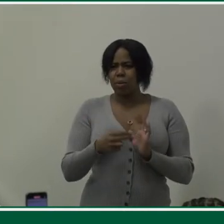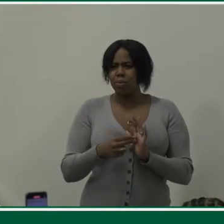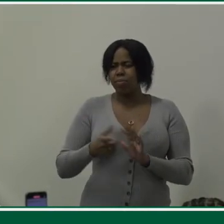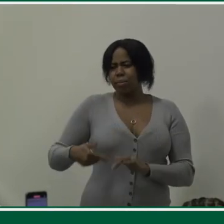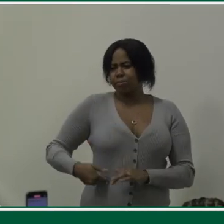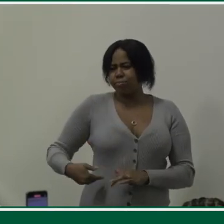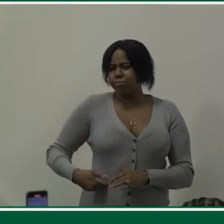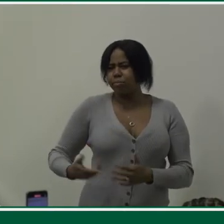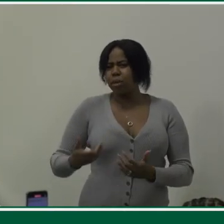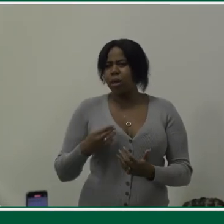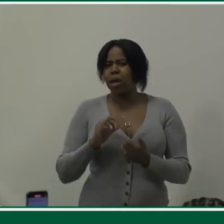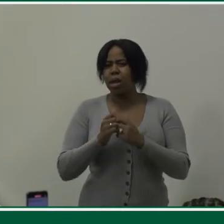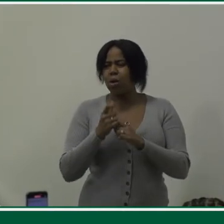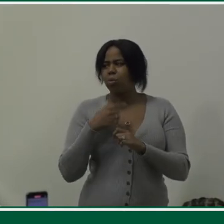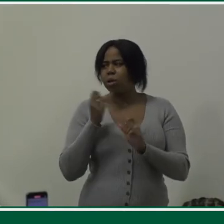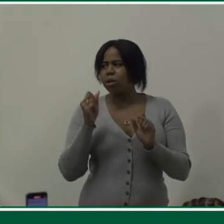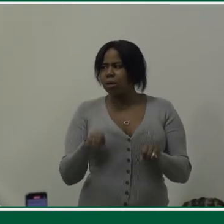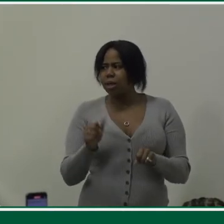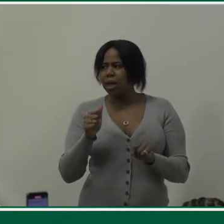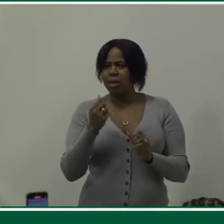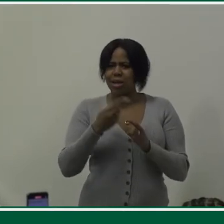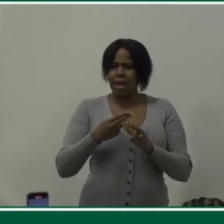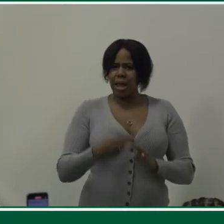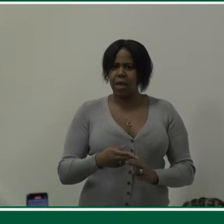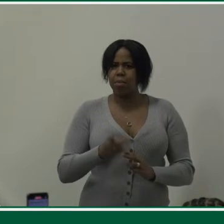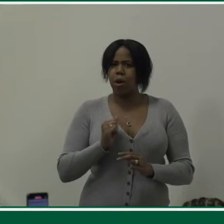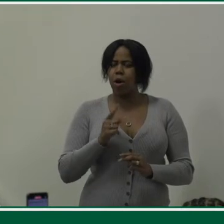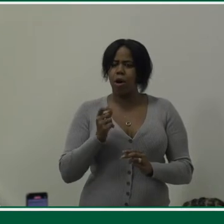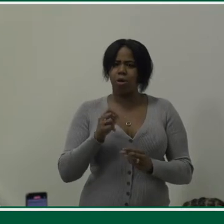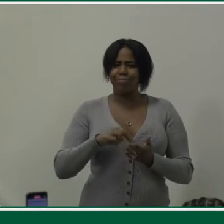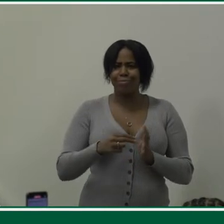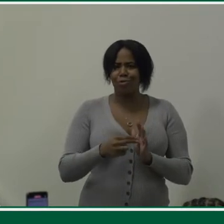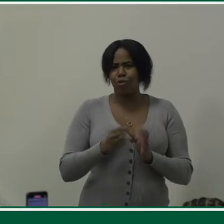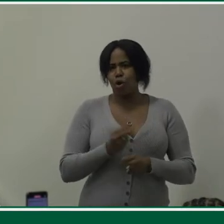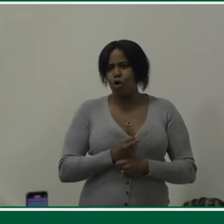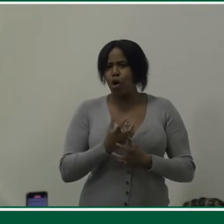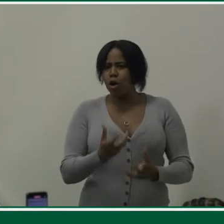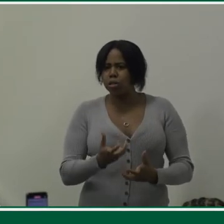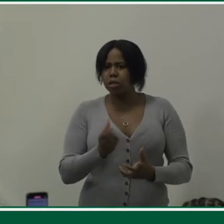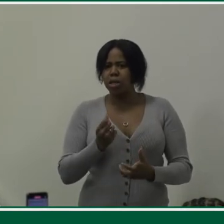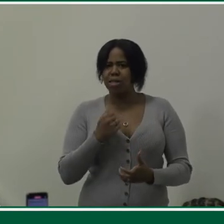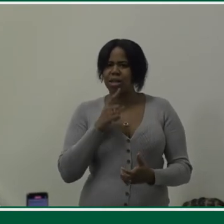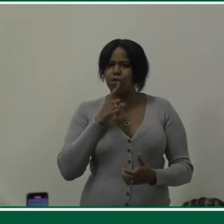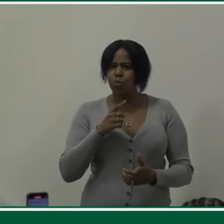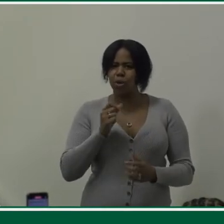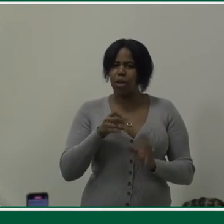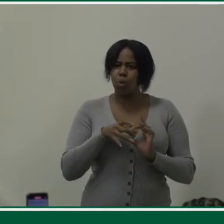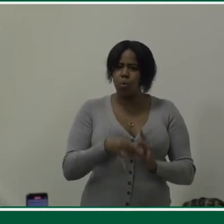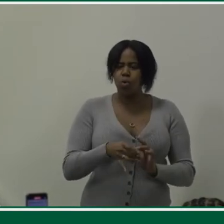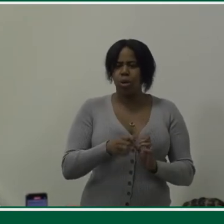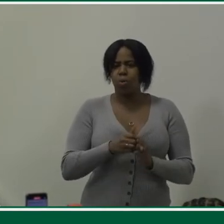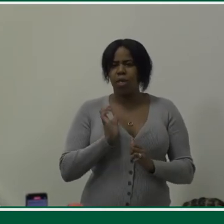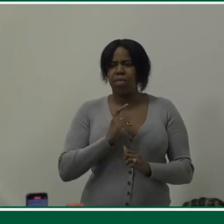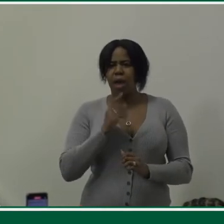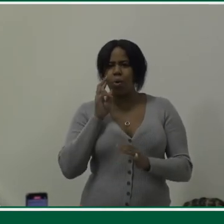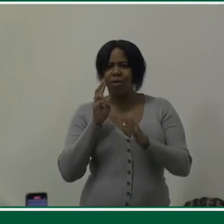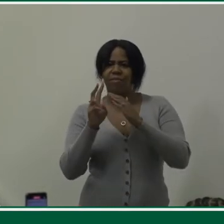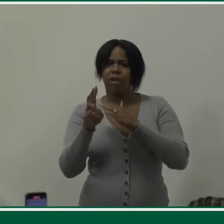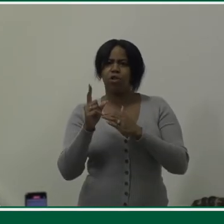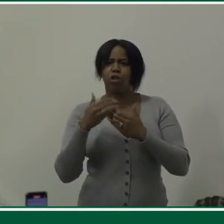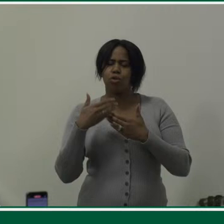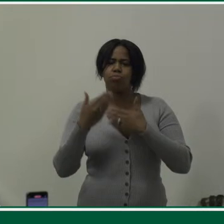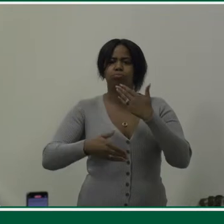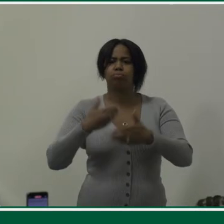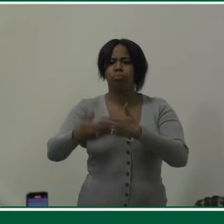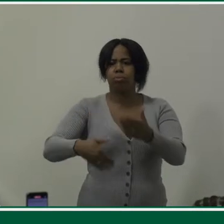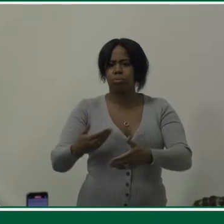intersect organizing the remedy to name our common causes rooted in our vision to move the movement forward. In our mission